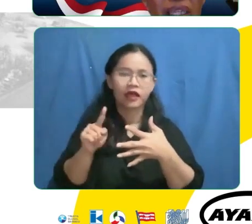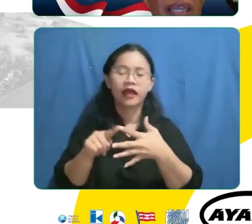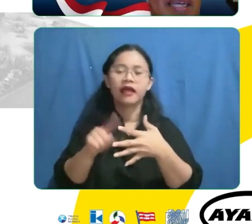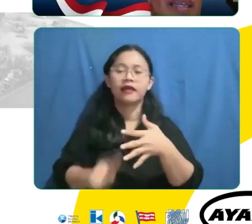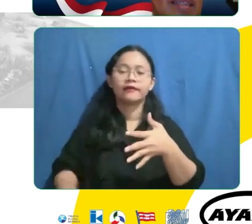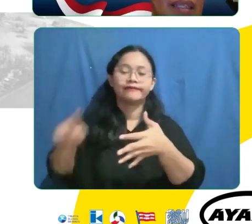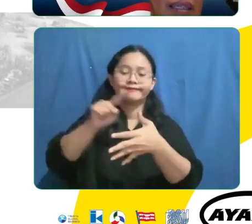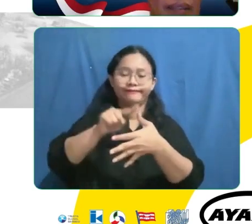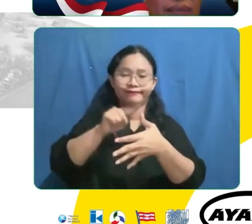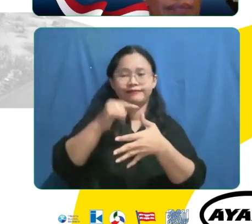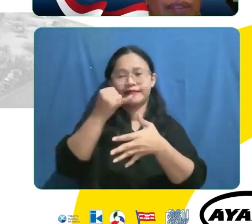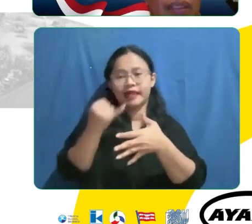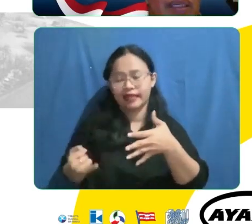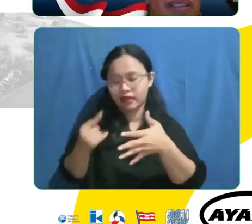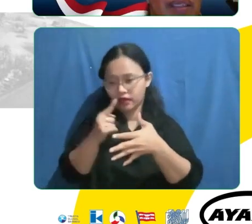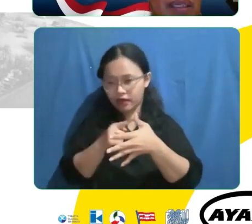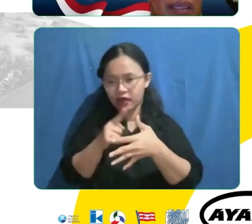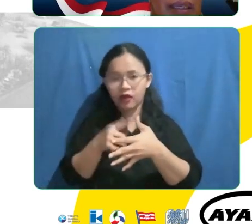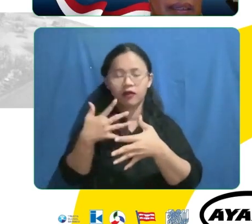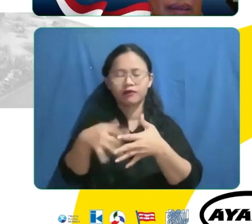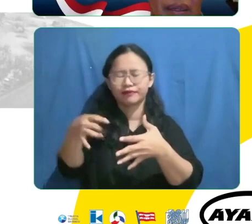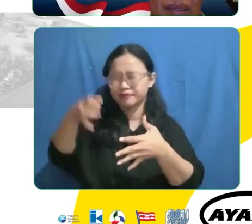vulnerability is